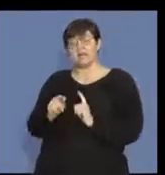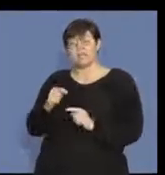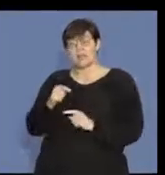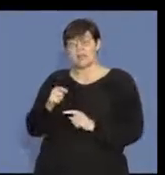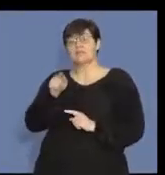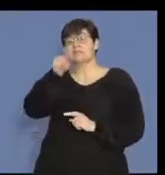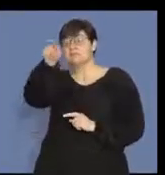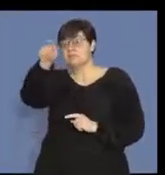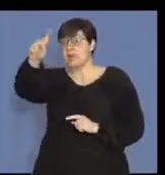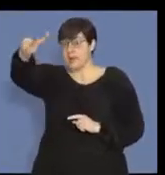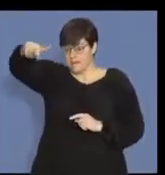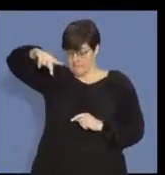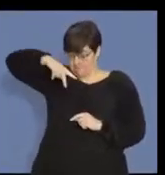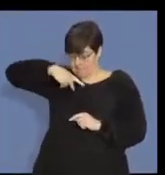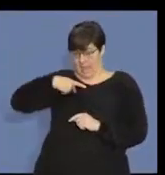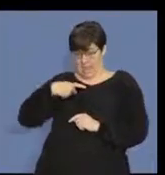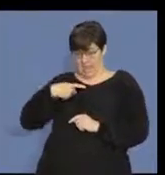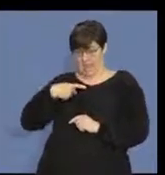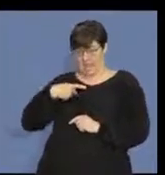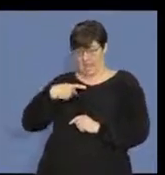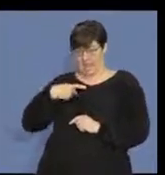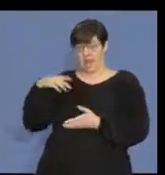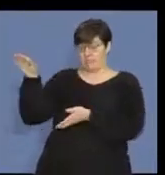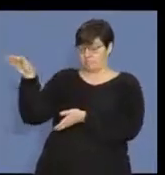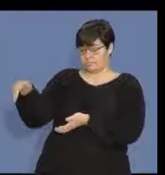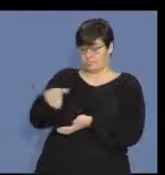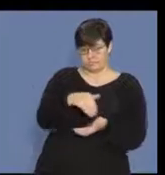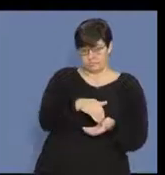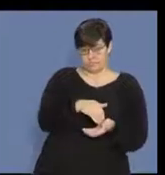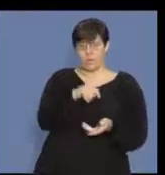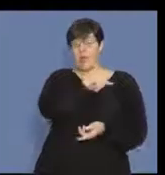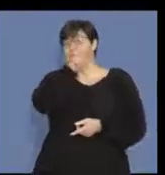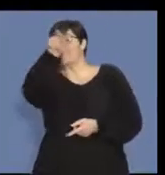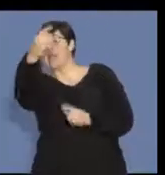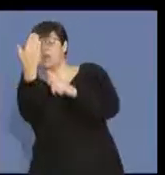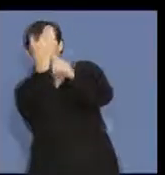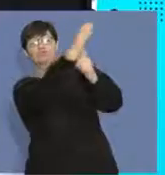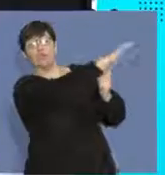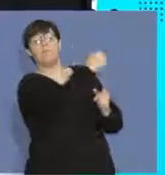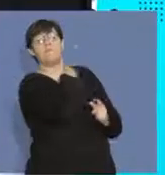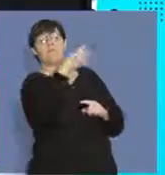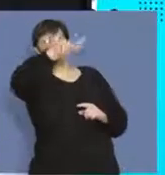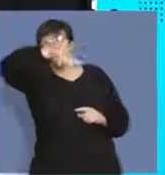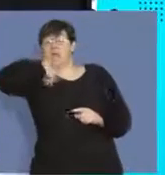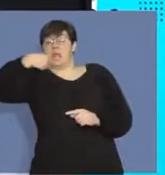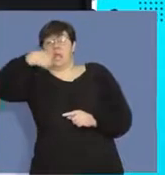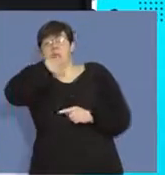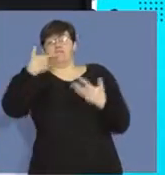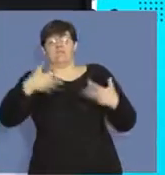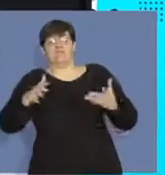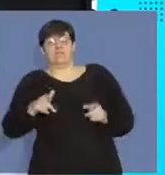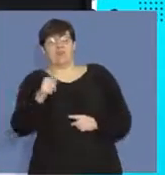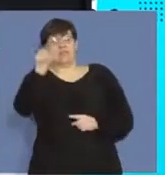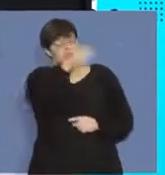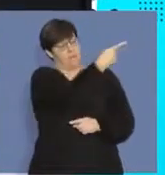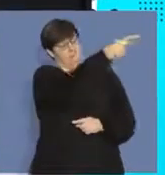the VAT that the VAT vendor has collected on behalf of SARS, okay? So therefore, if